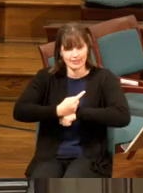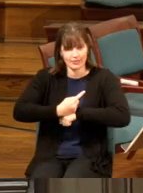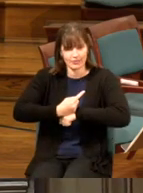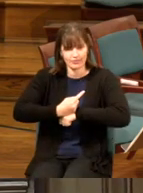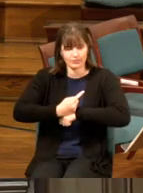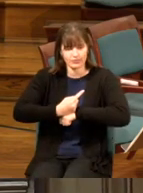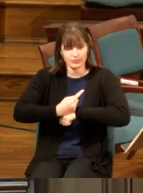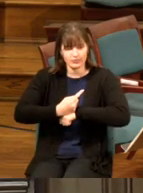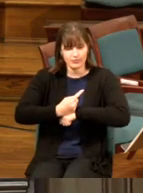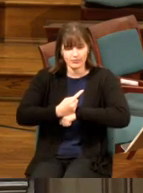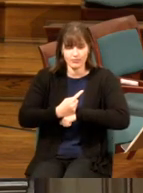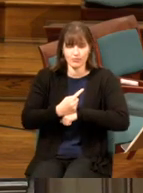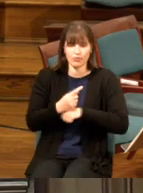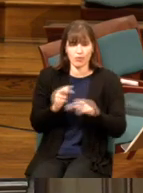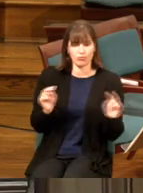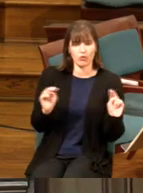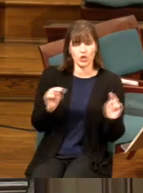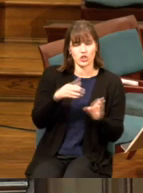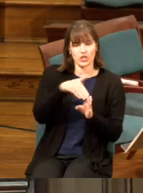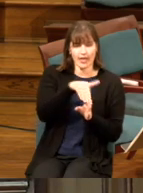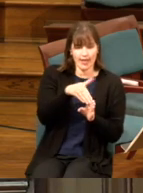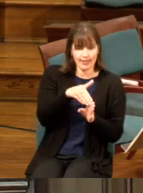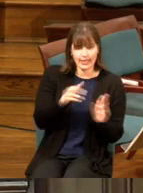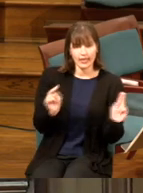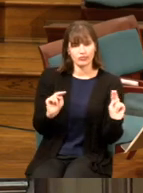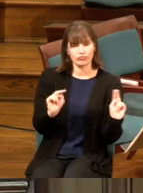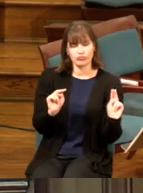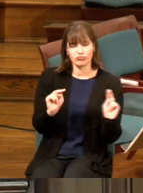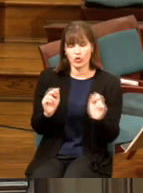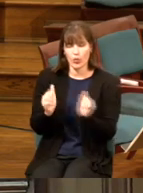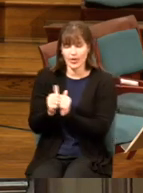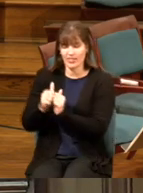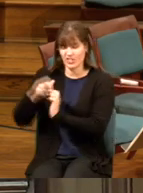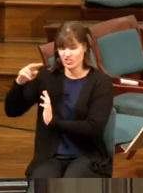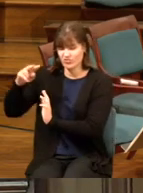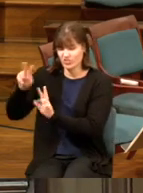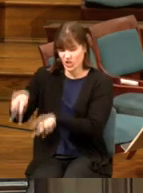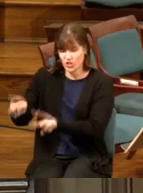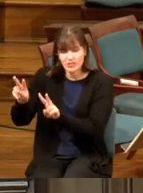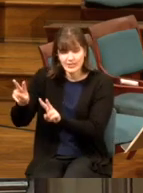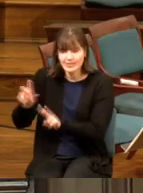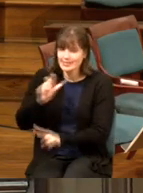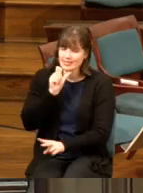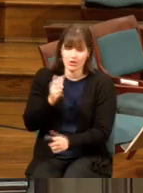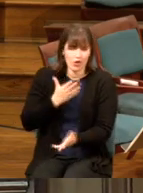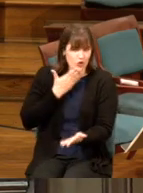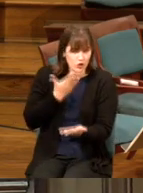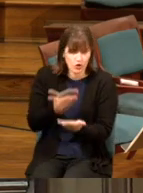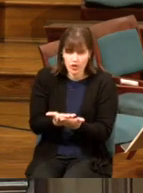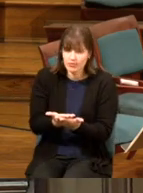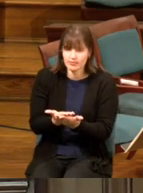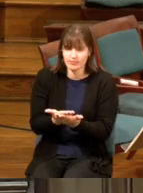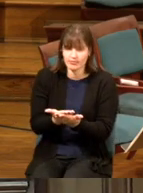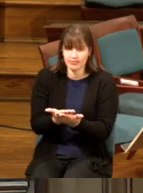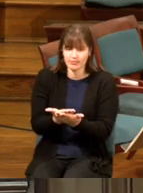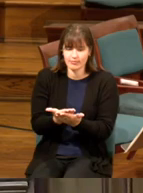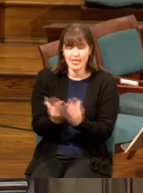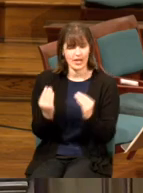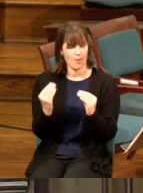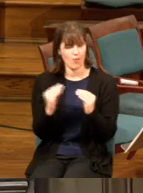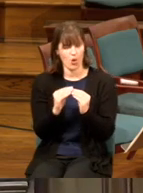Partiality in judging is not good. An even more